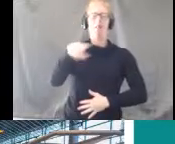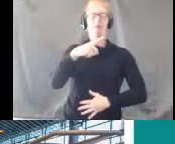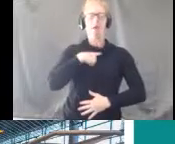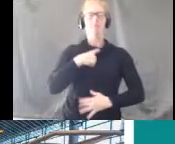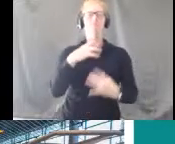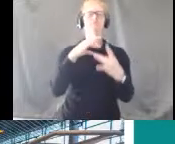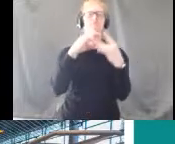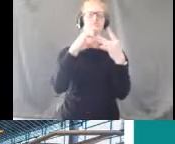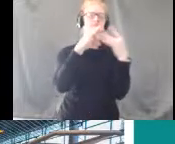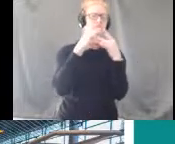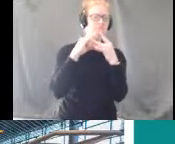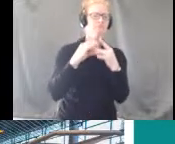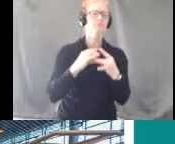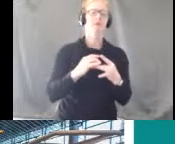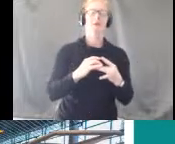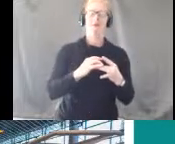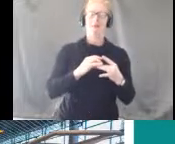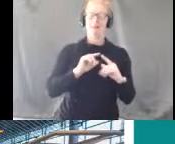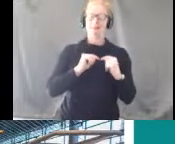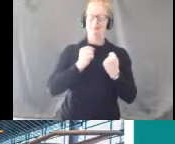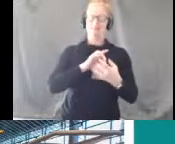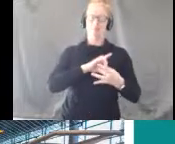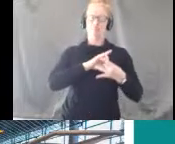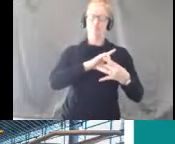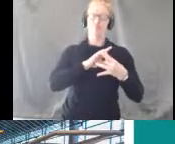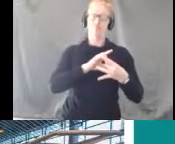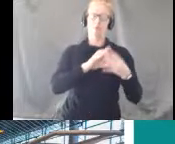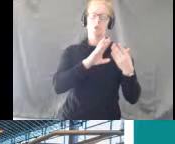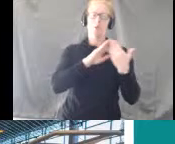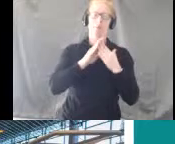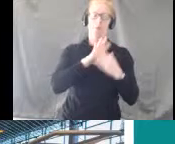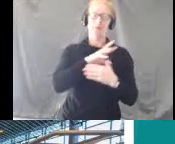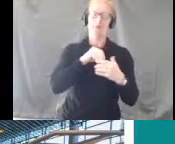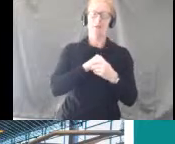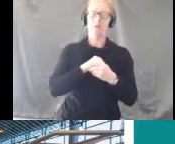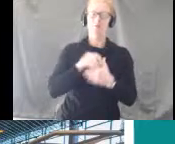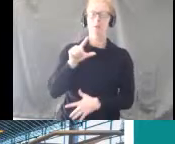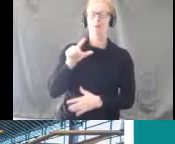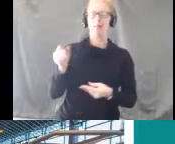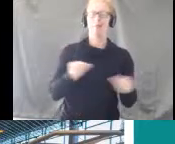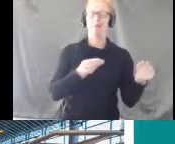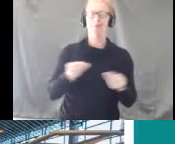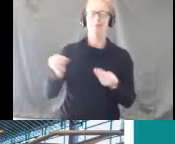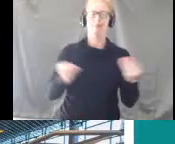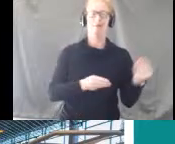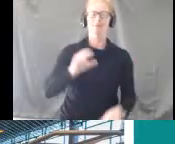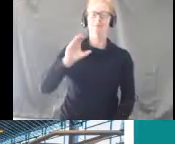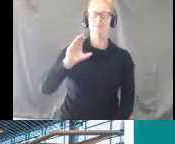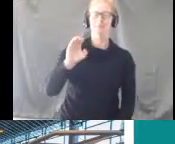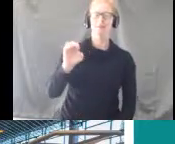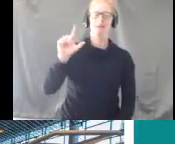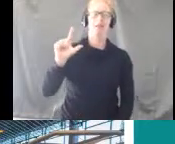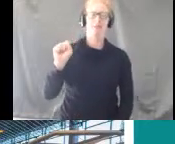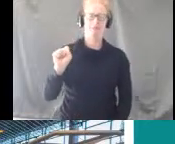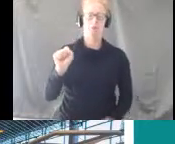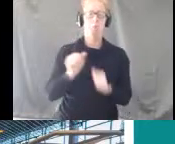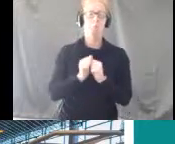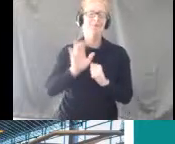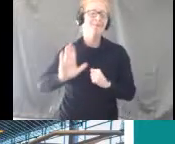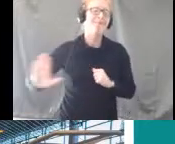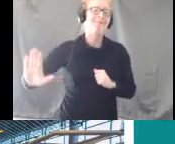out and coordinated with community engagement liaisons so that we could connect with community members within their language, their native